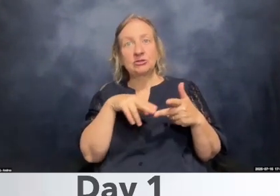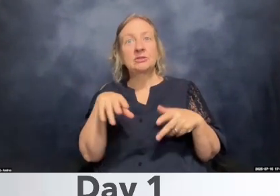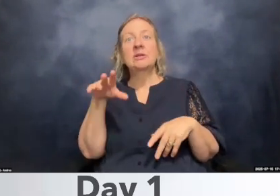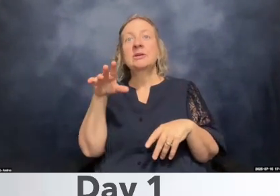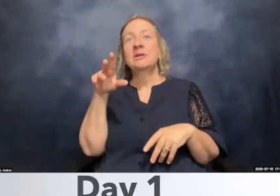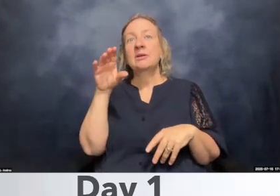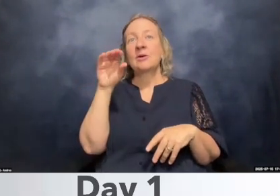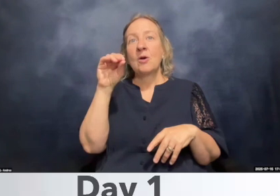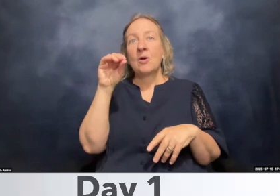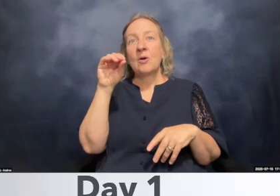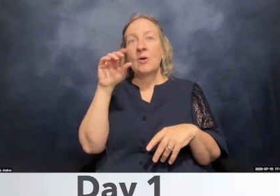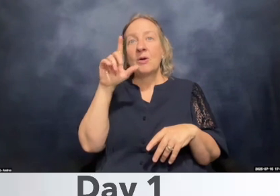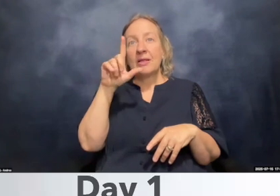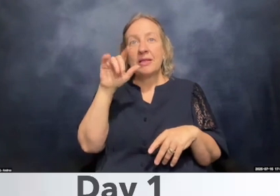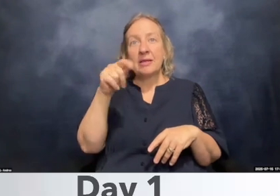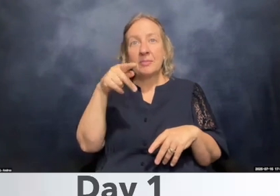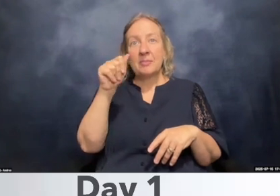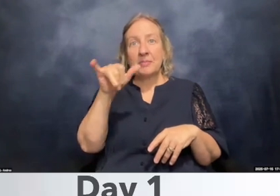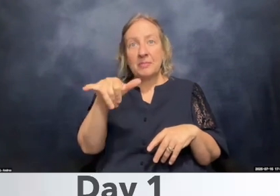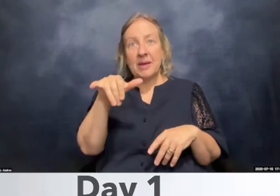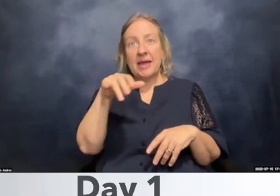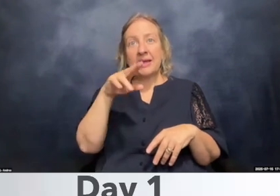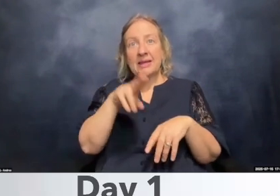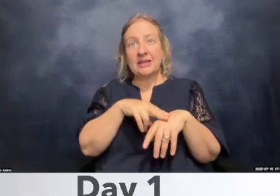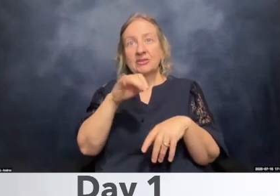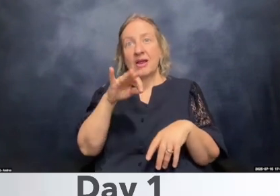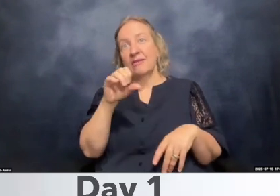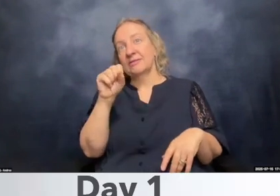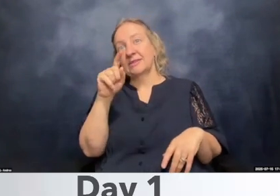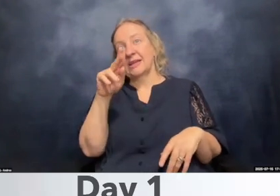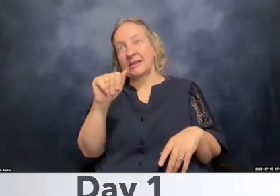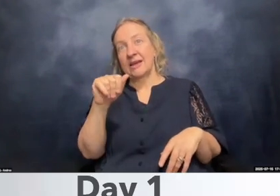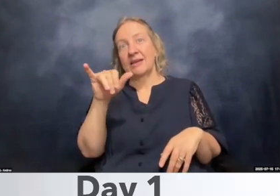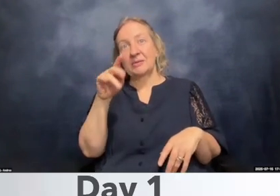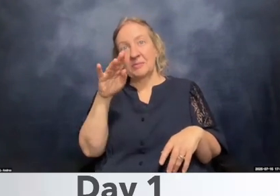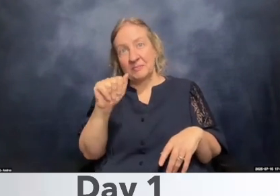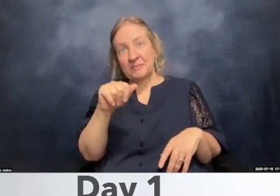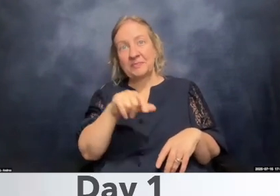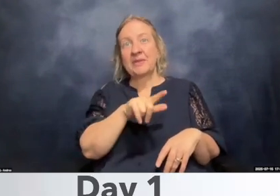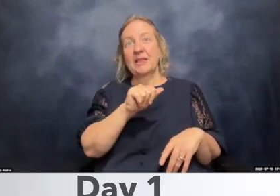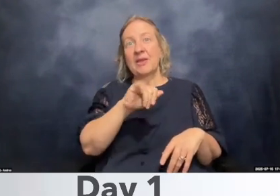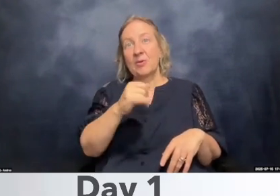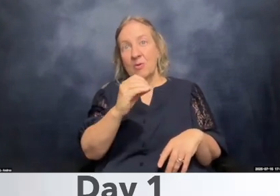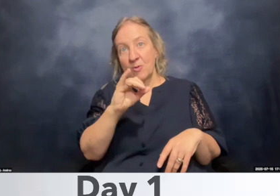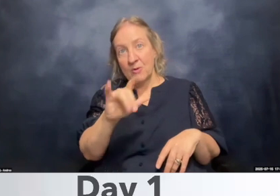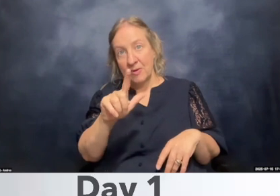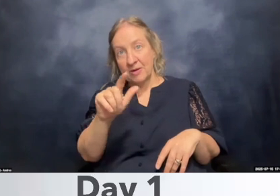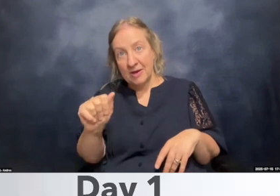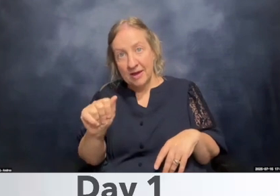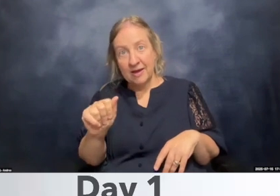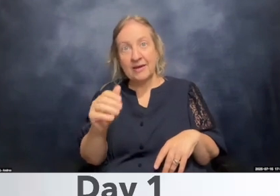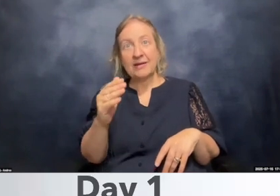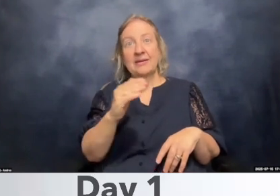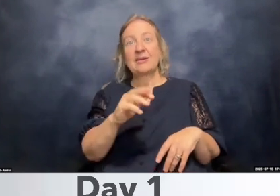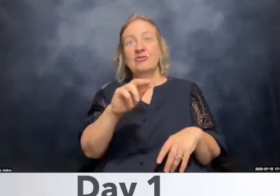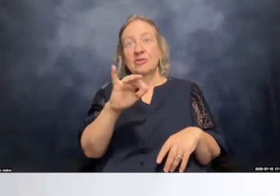Indians, Rincon Band of Luiseño Indians, and Pala Band of Mission Indians. Next